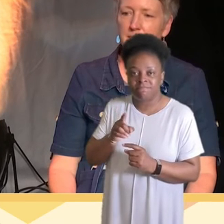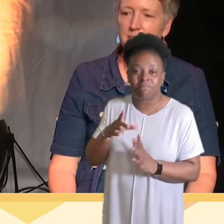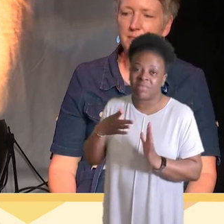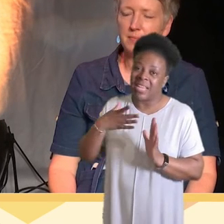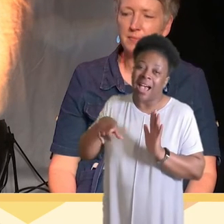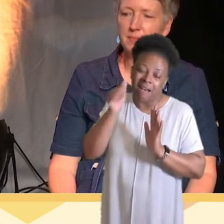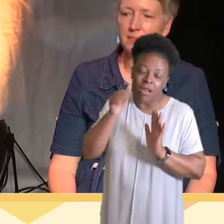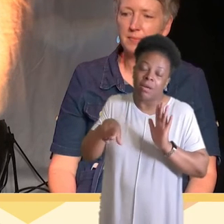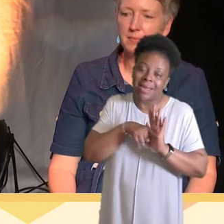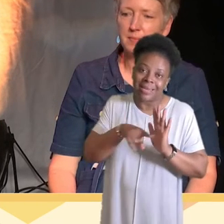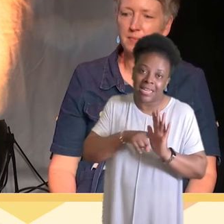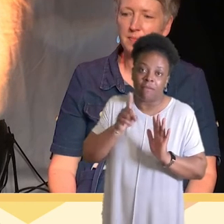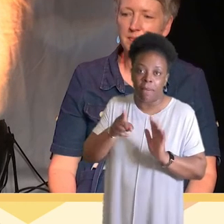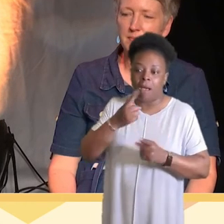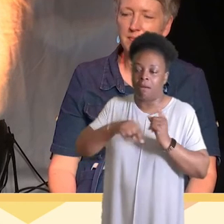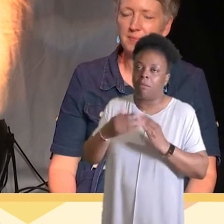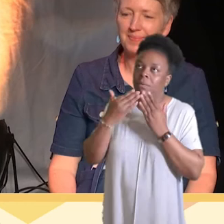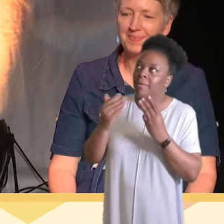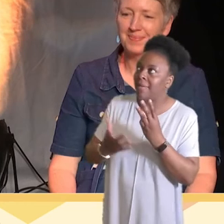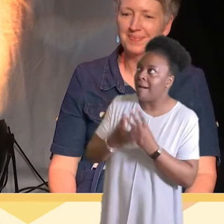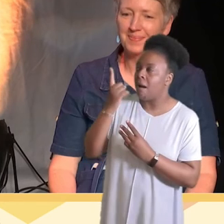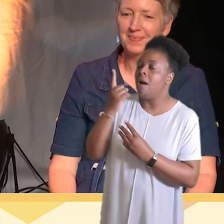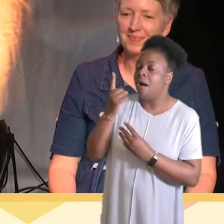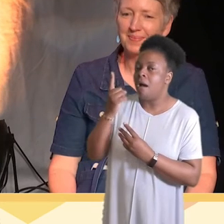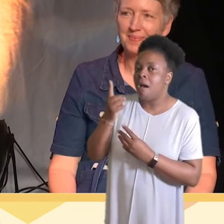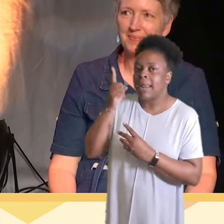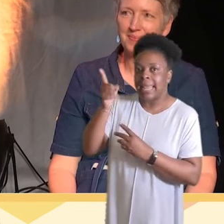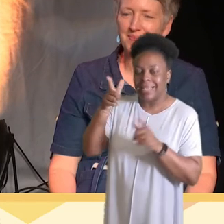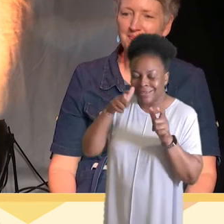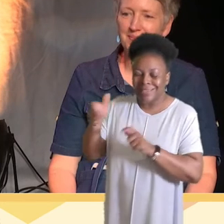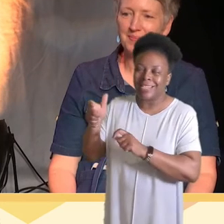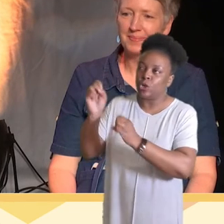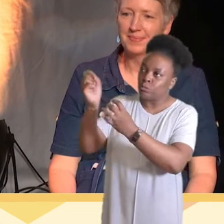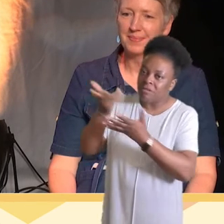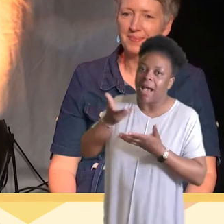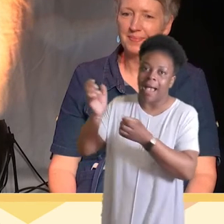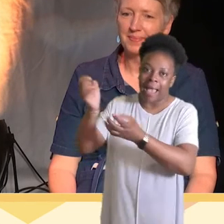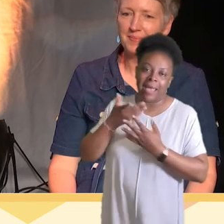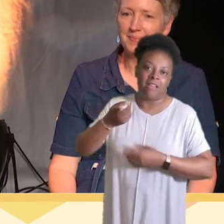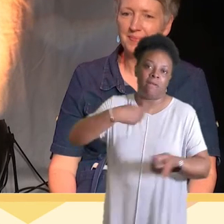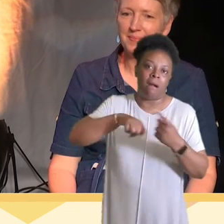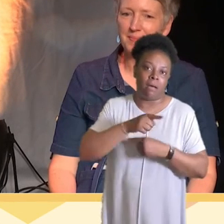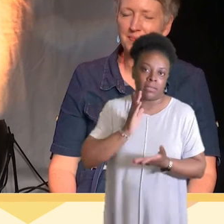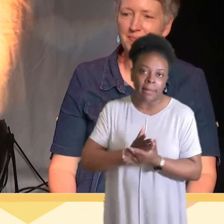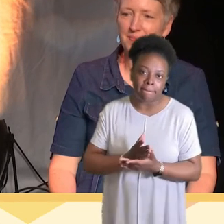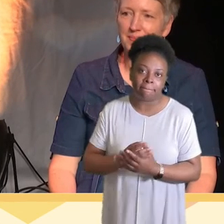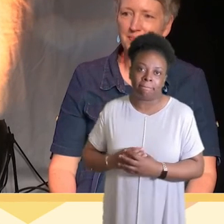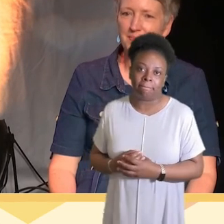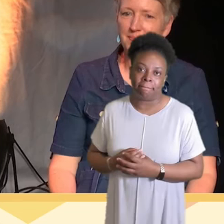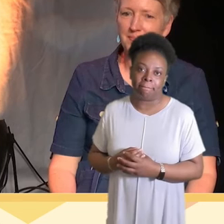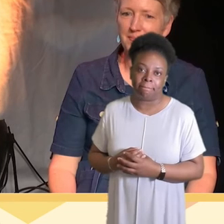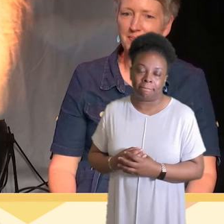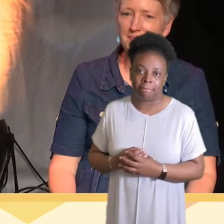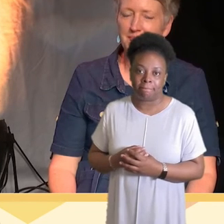legacies. We can give thanks to the Lord for his continued provision. I close with a passage from